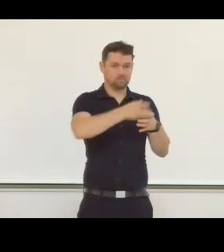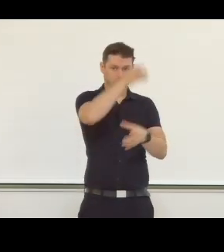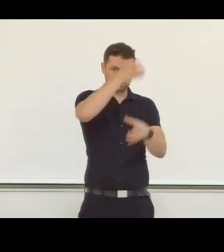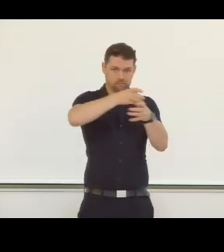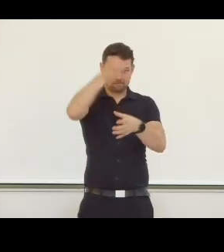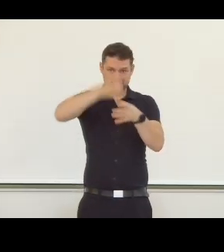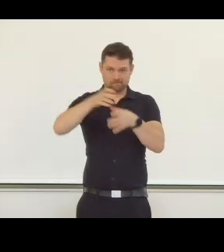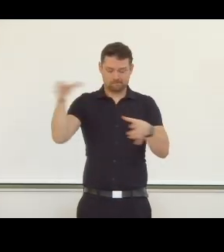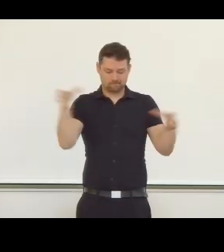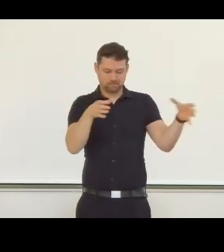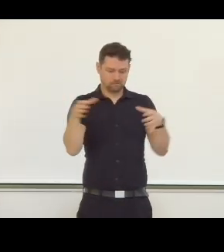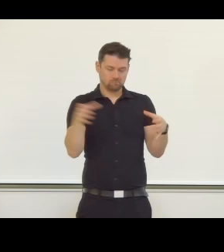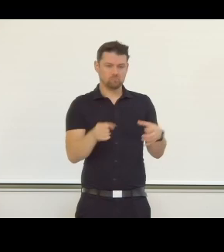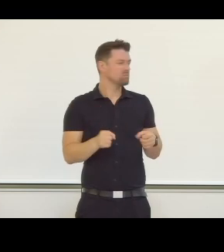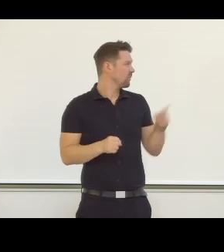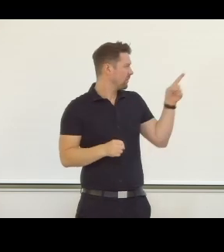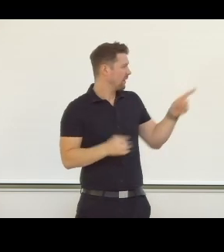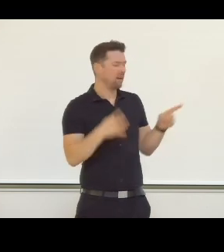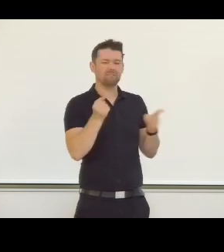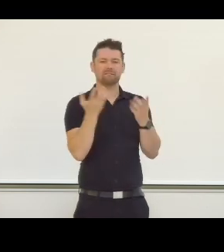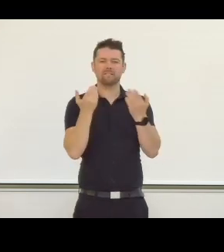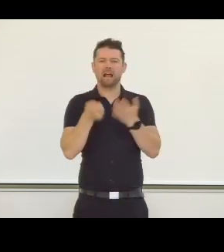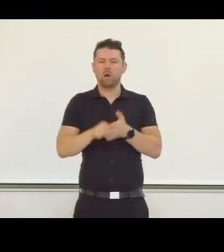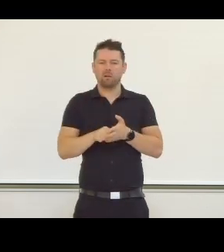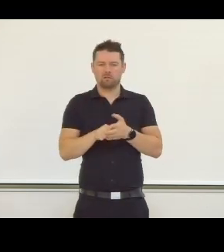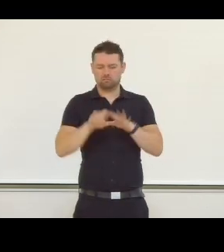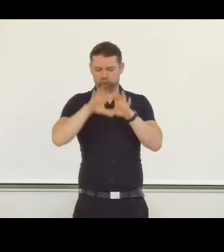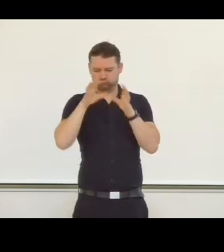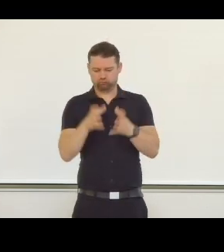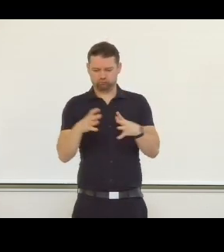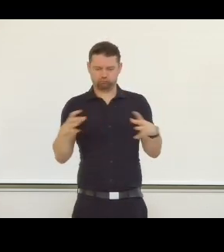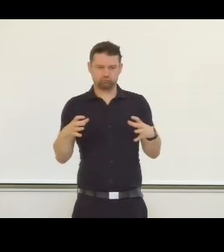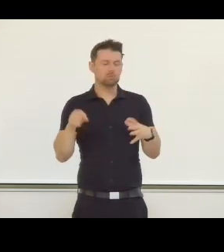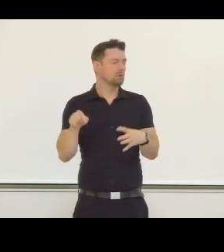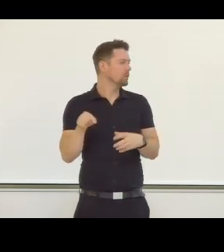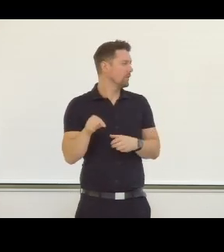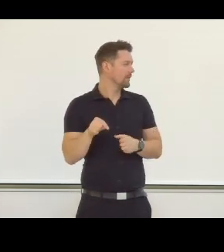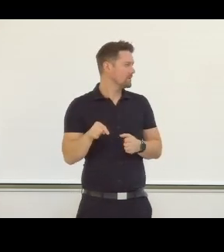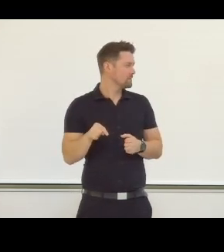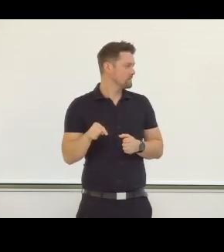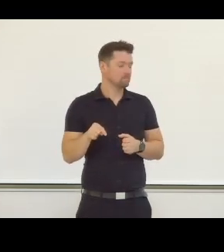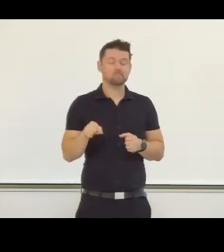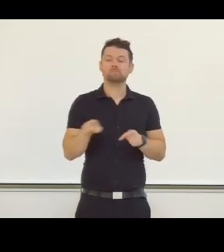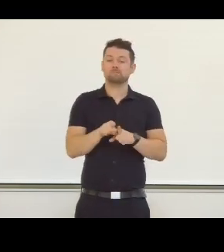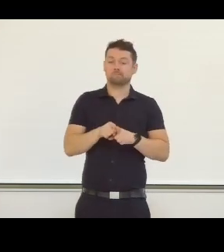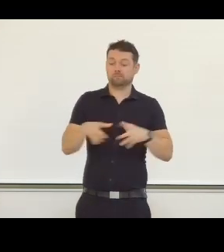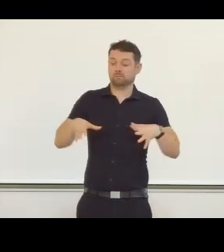one of the two airlocks. And then one thing that is very important that also, the existing